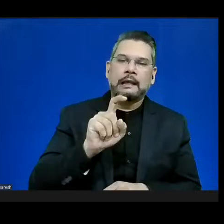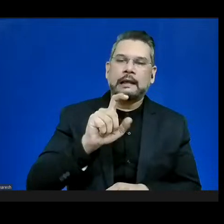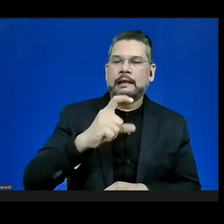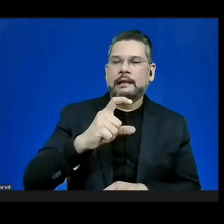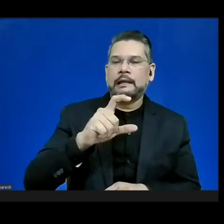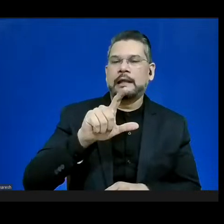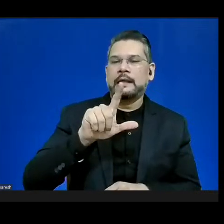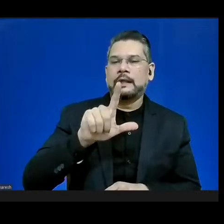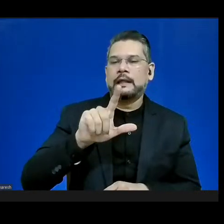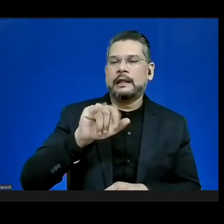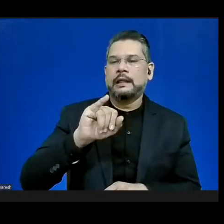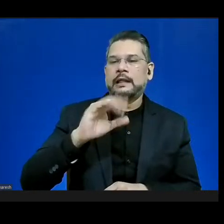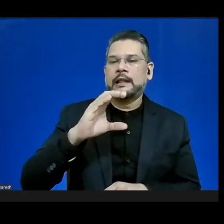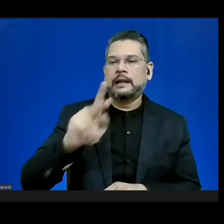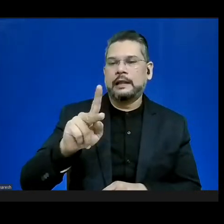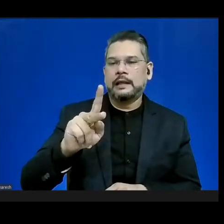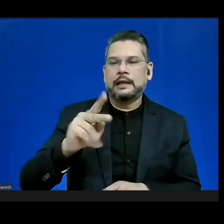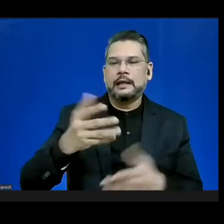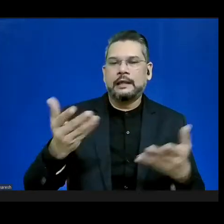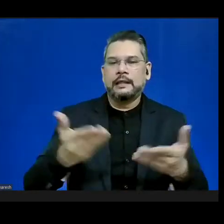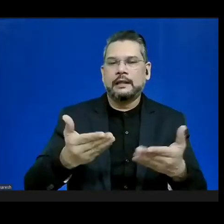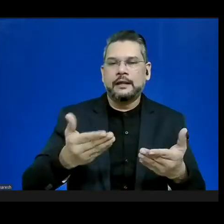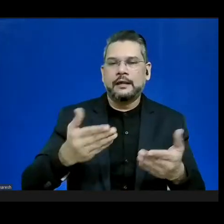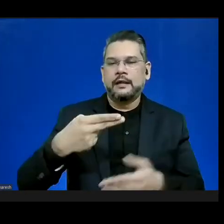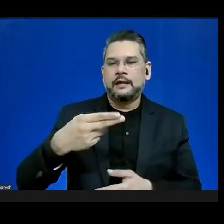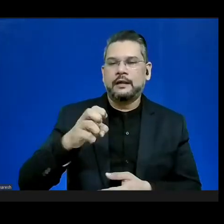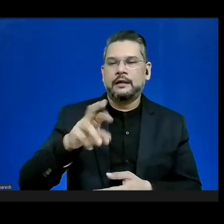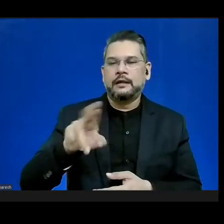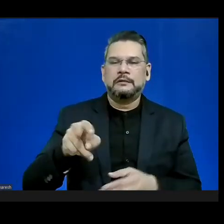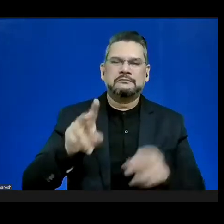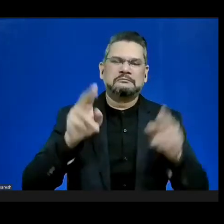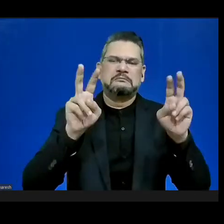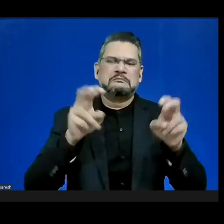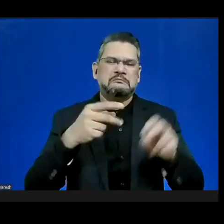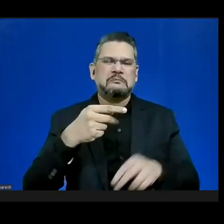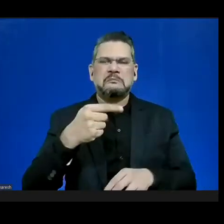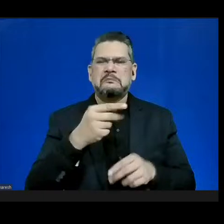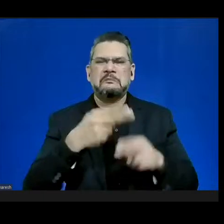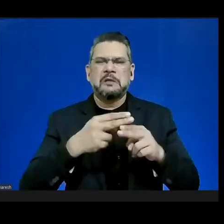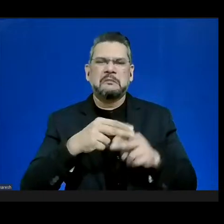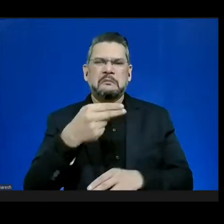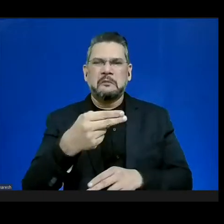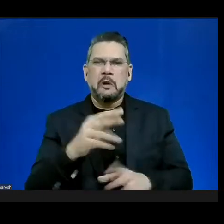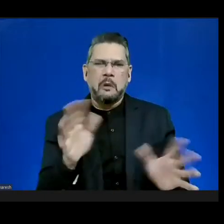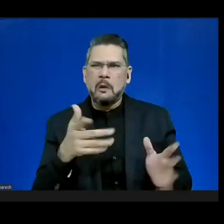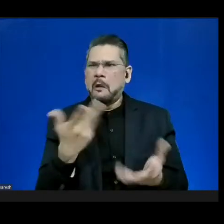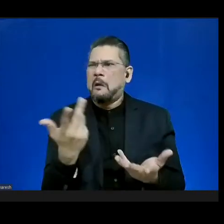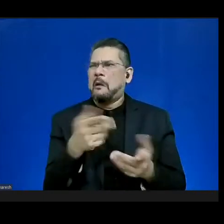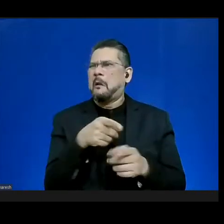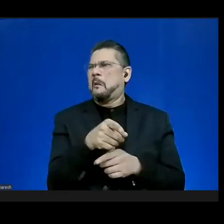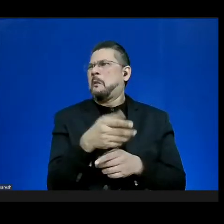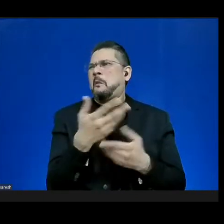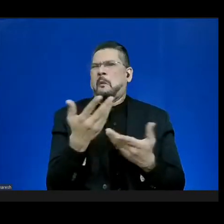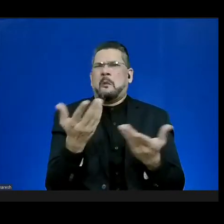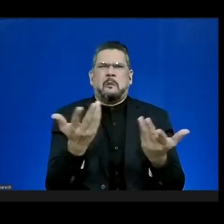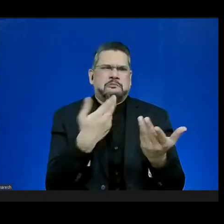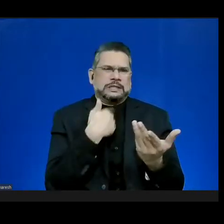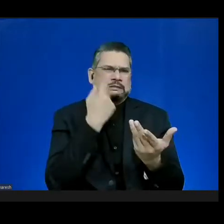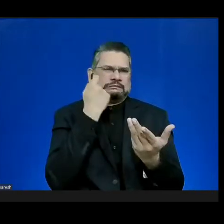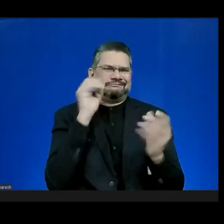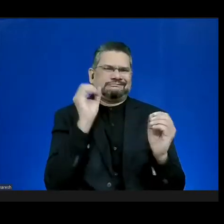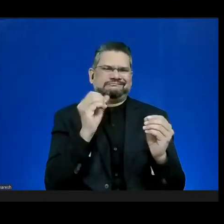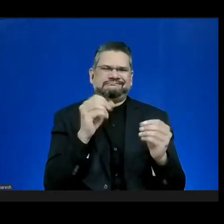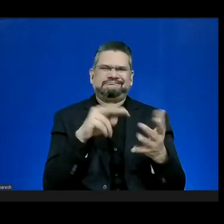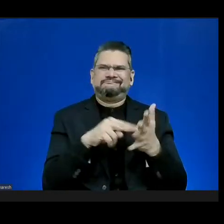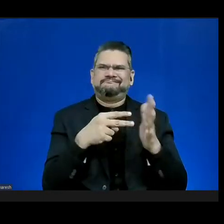know. So the click here should not be used. You should use a description and make an hyperlink